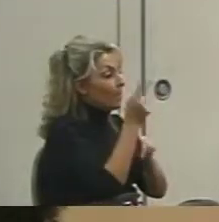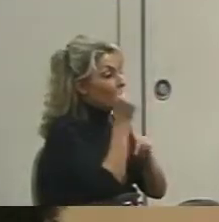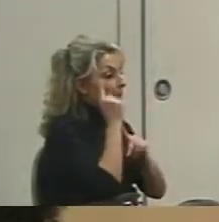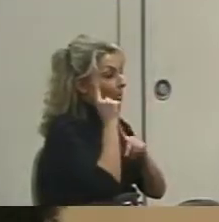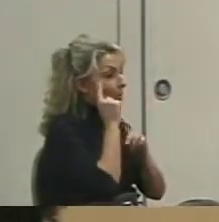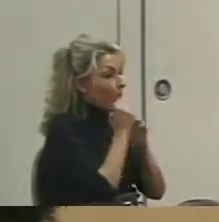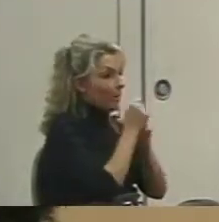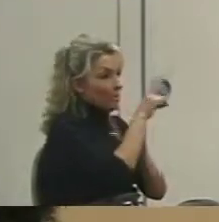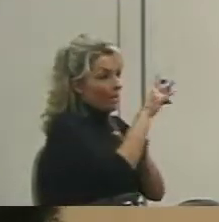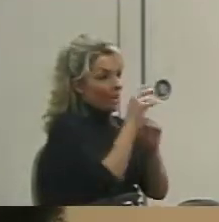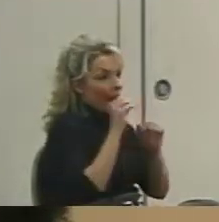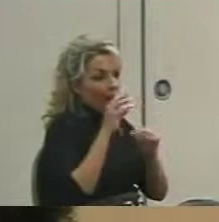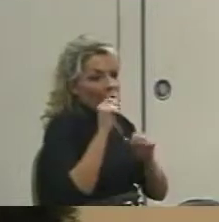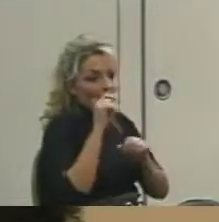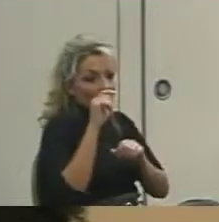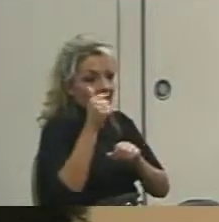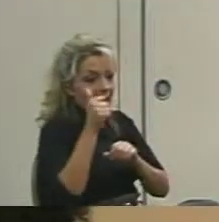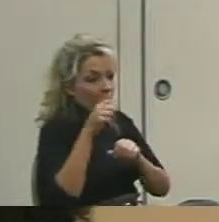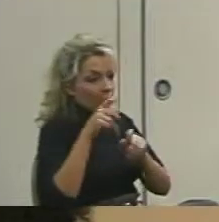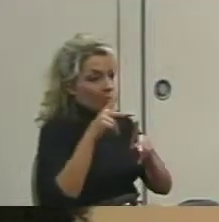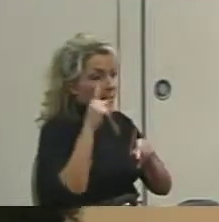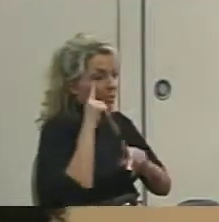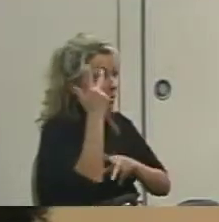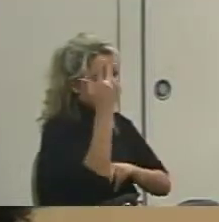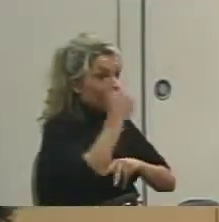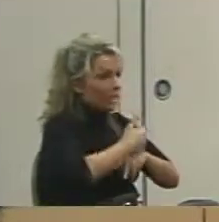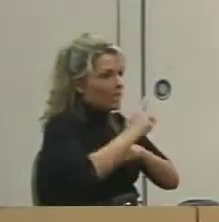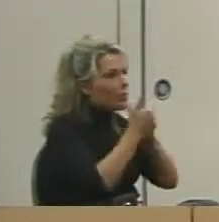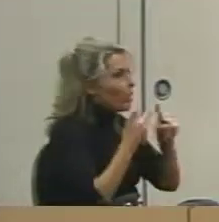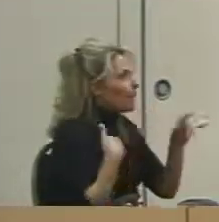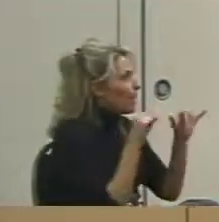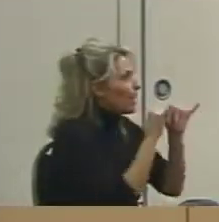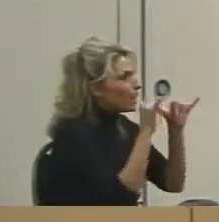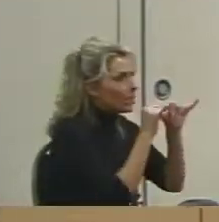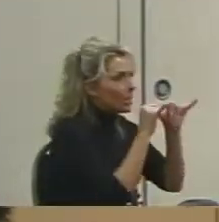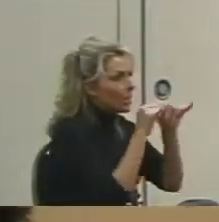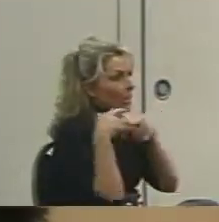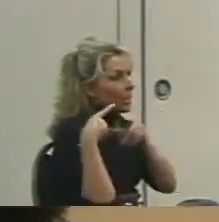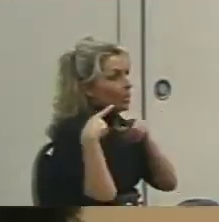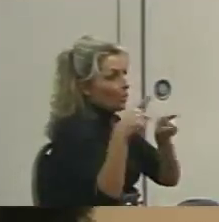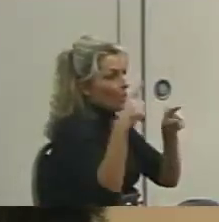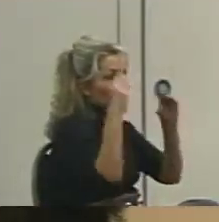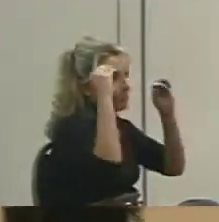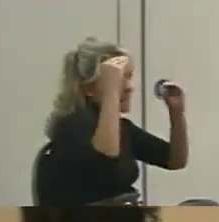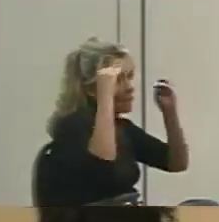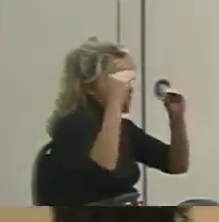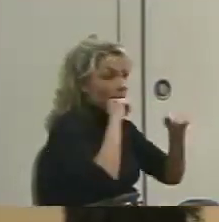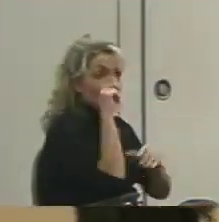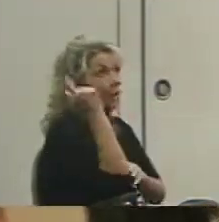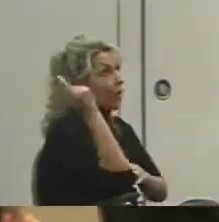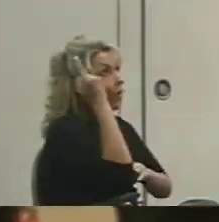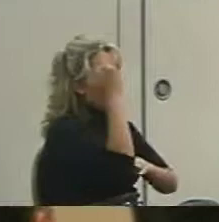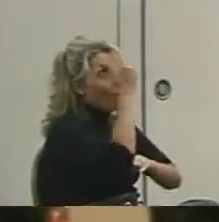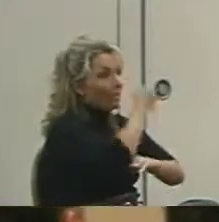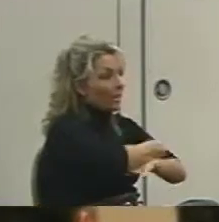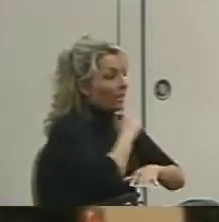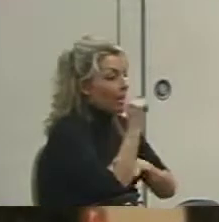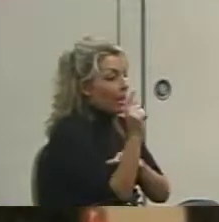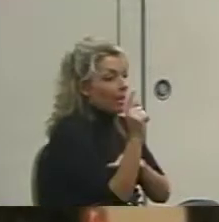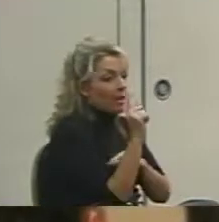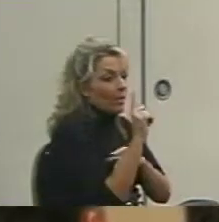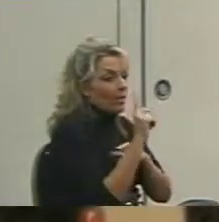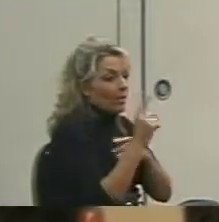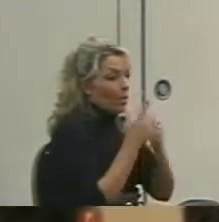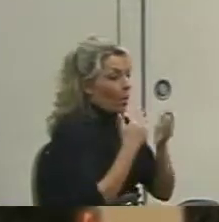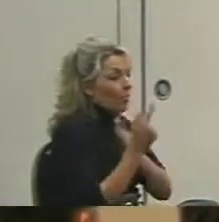days. So when am I measuring? During instructional lessons. Not all day, not everywhere she goes. I